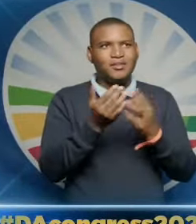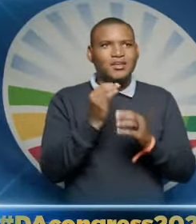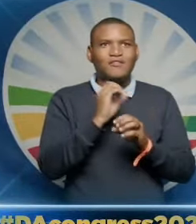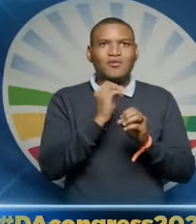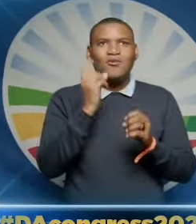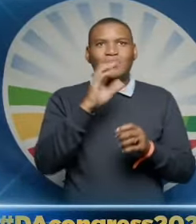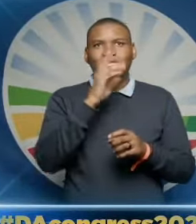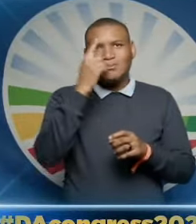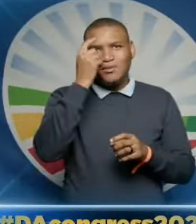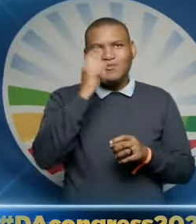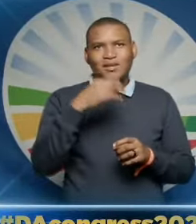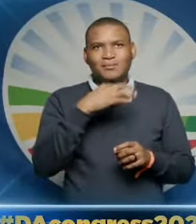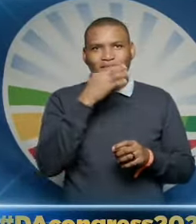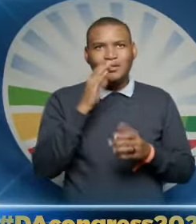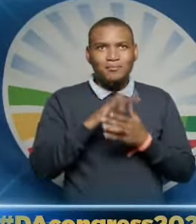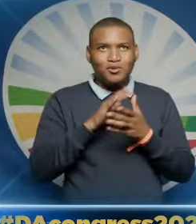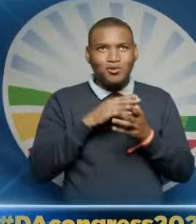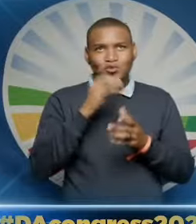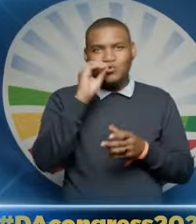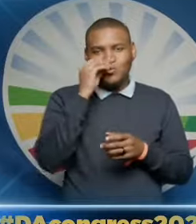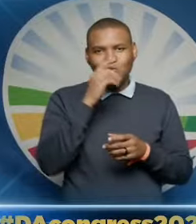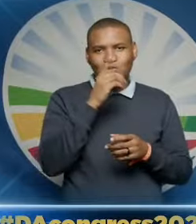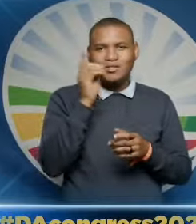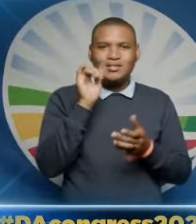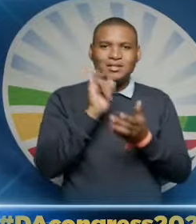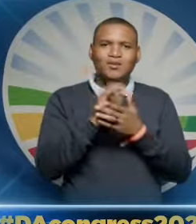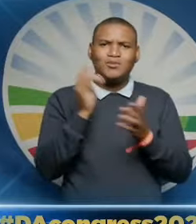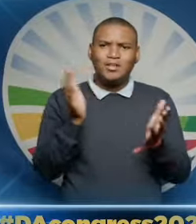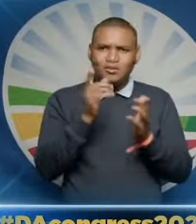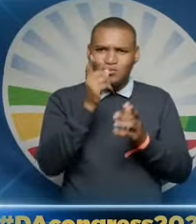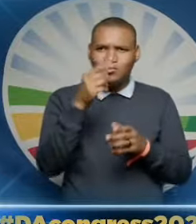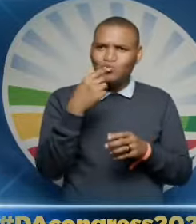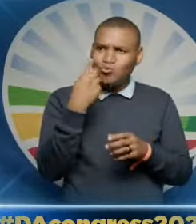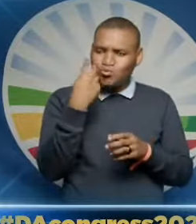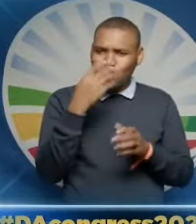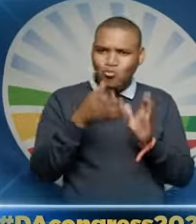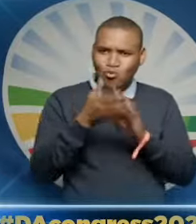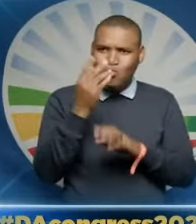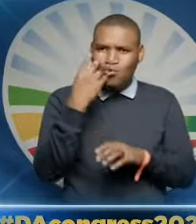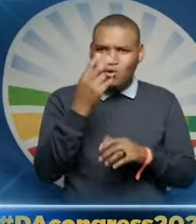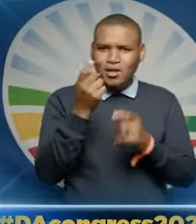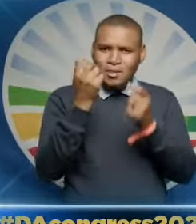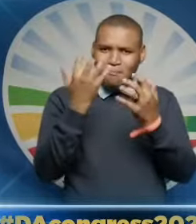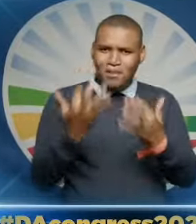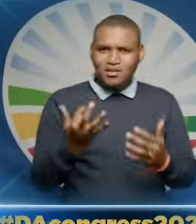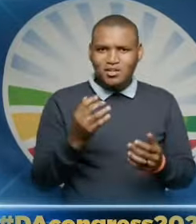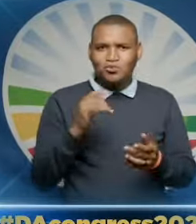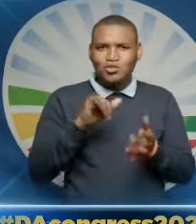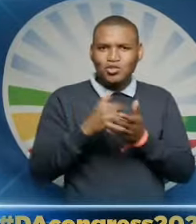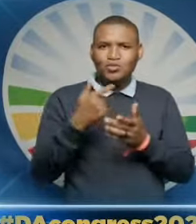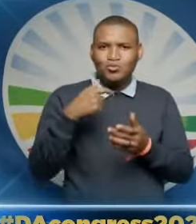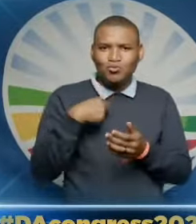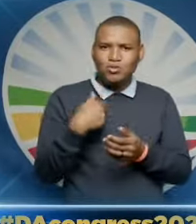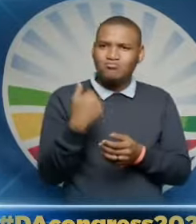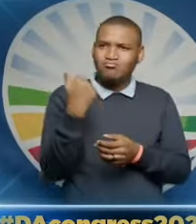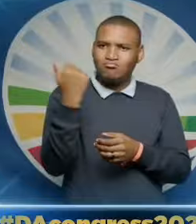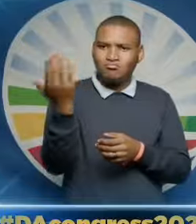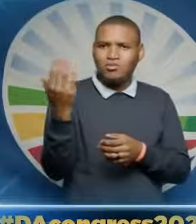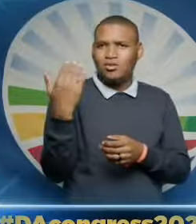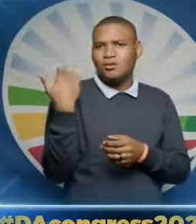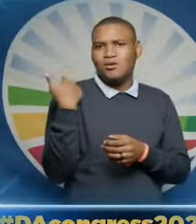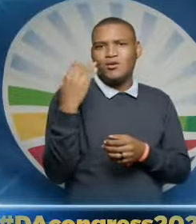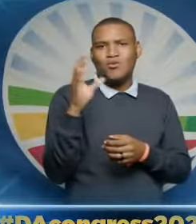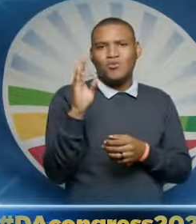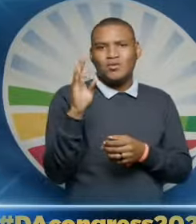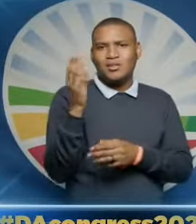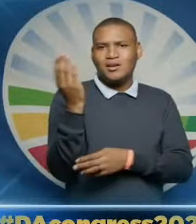believe what I'm saying because the news is that great, I would encourage you to go look at the budget that we just tabled on Wednesday afternoon in our